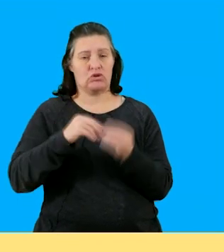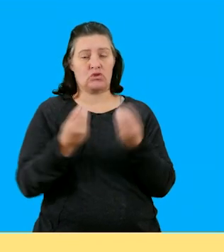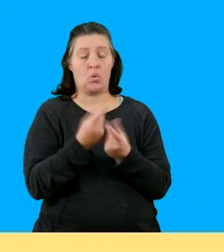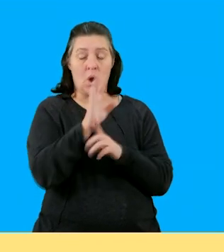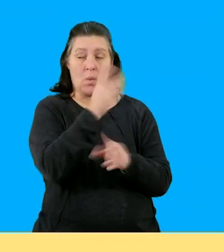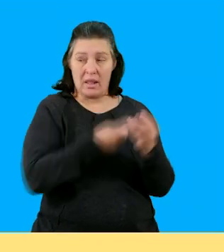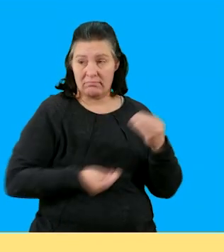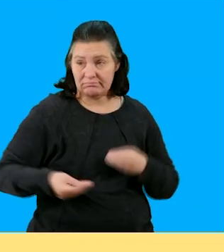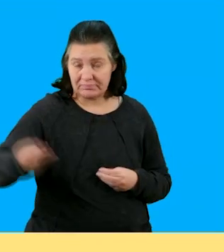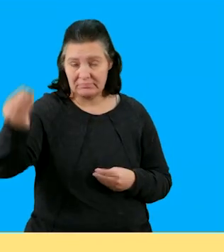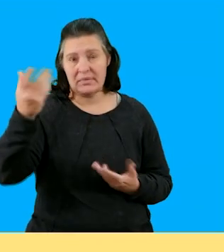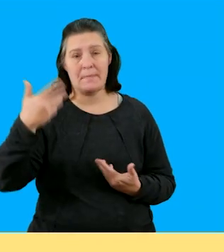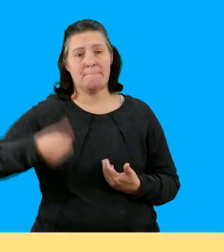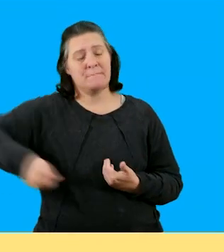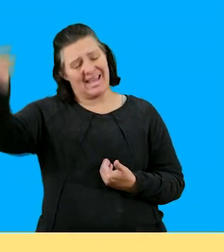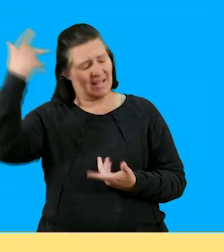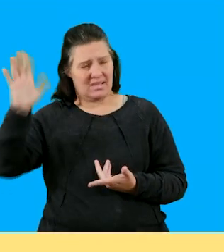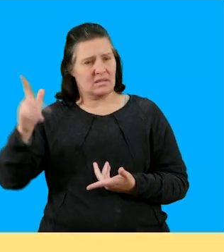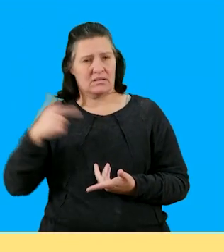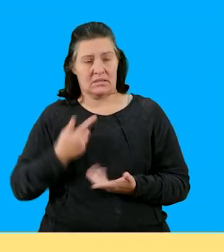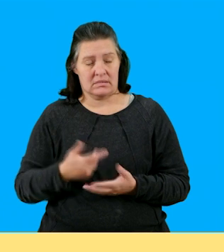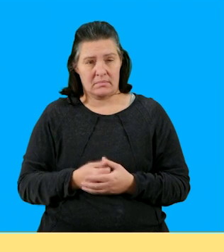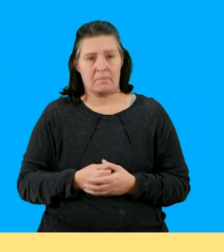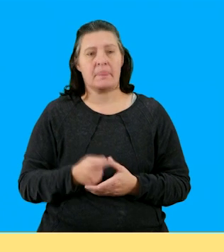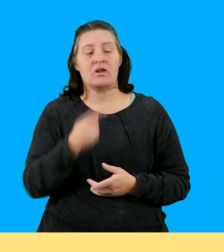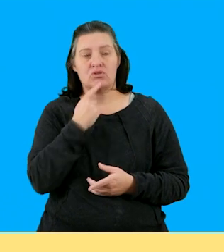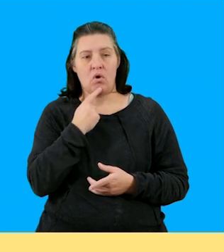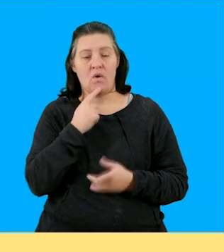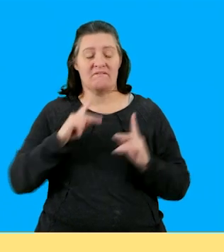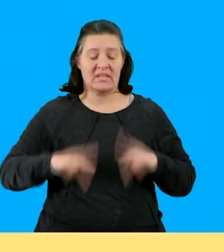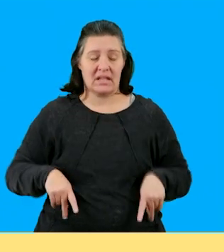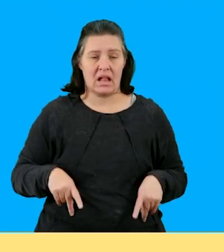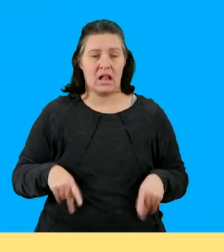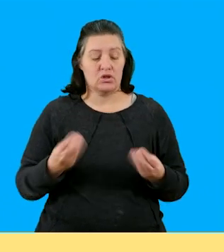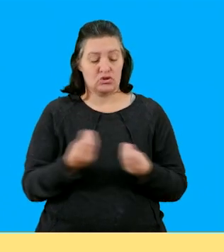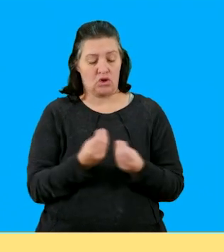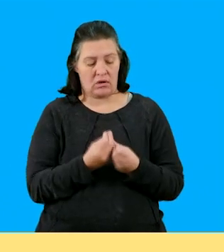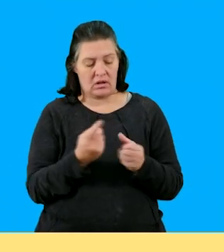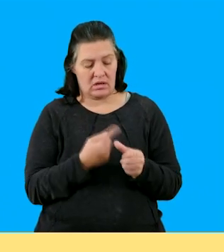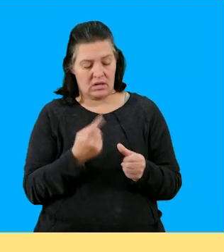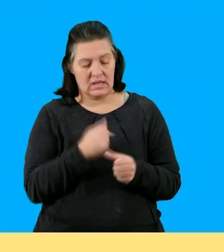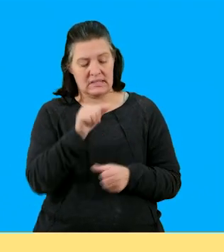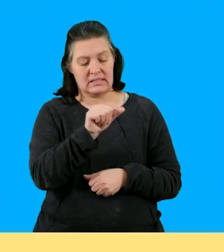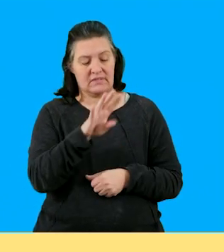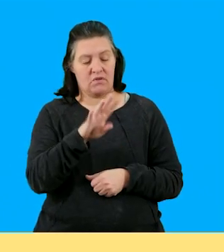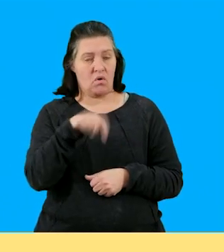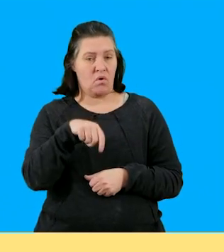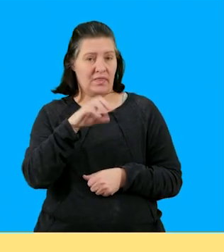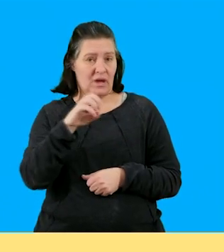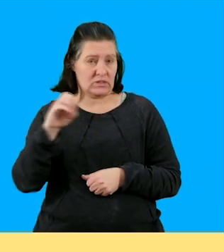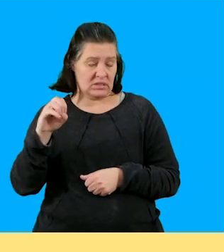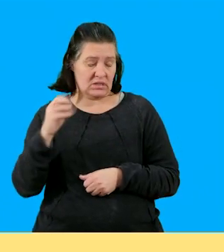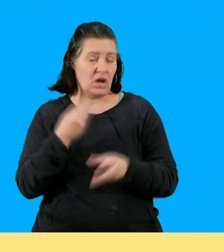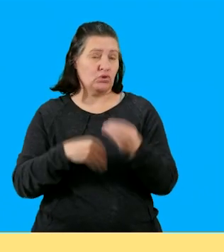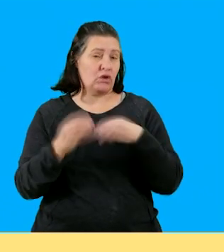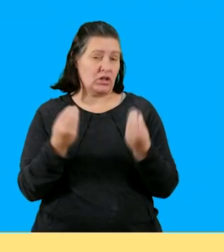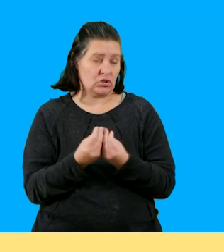books. The trading stock account in the general ledger indicates the value of trading stock that should be available for